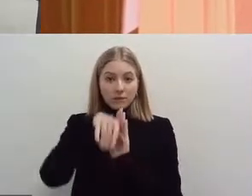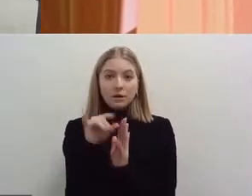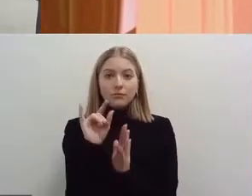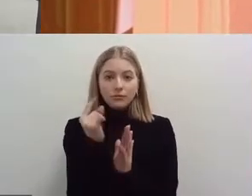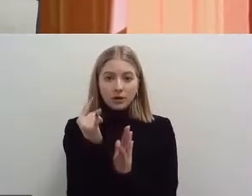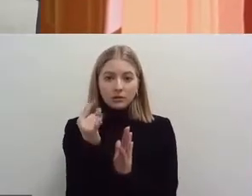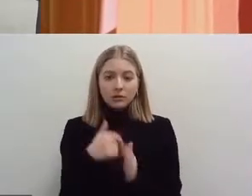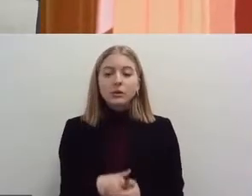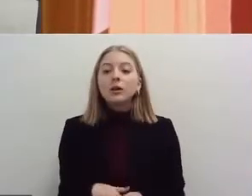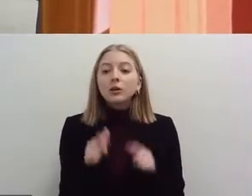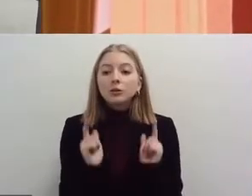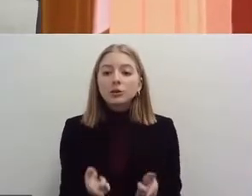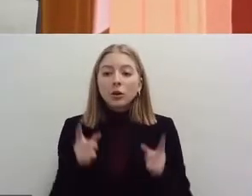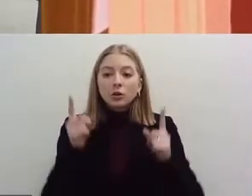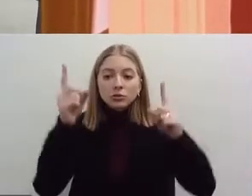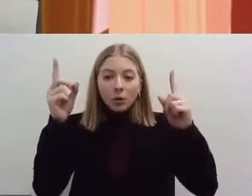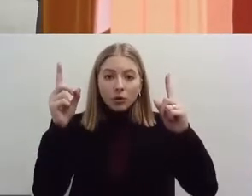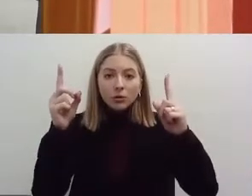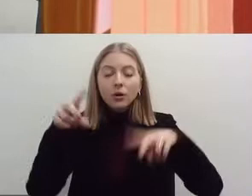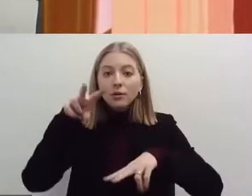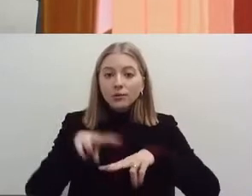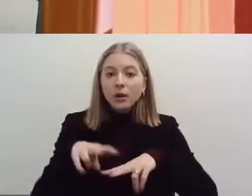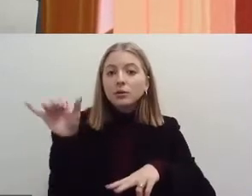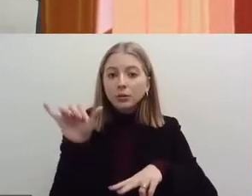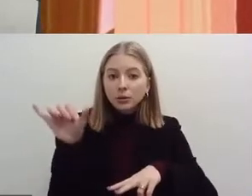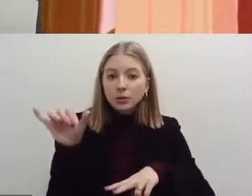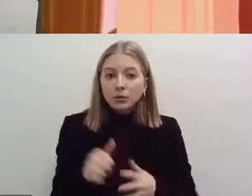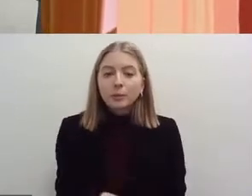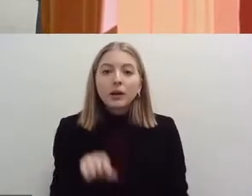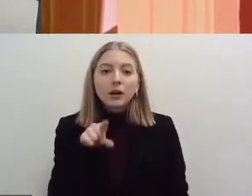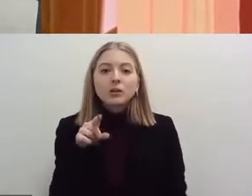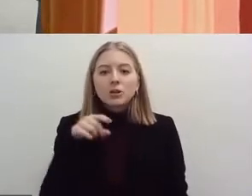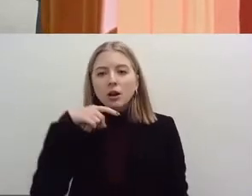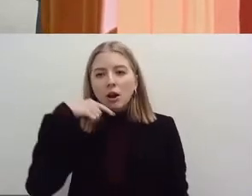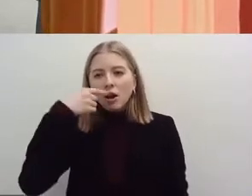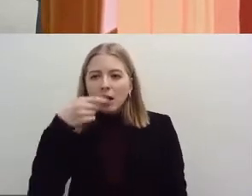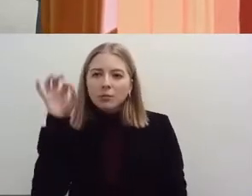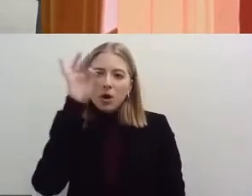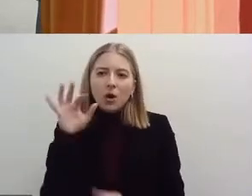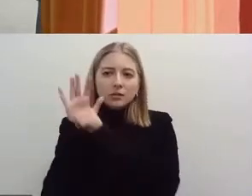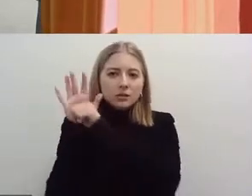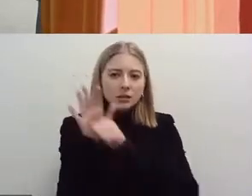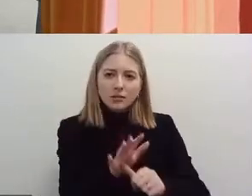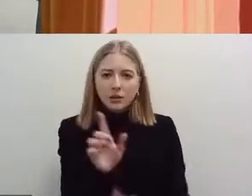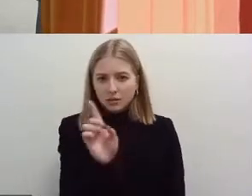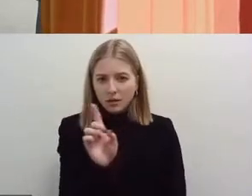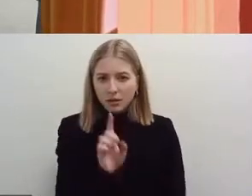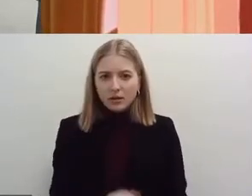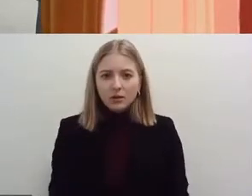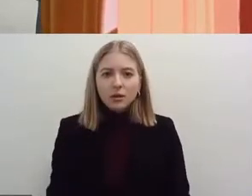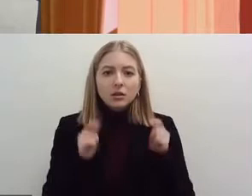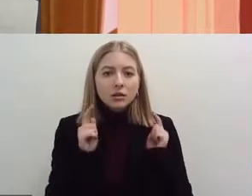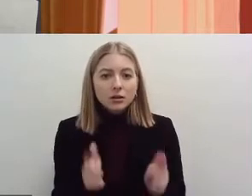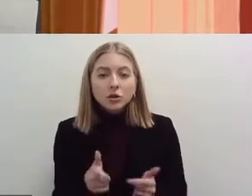discrimination free zone, because I think that's bare minimum that we need to achieve. But I'm talking about a bit more. I'm talking